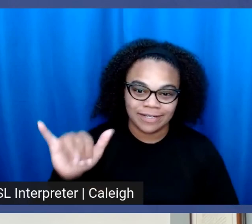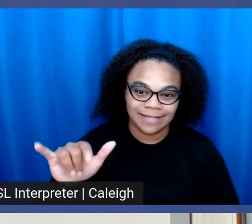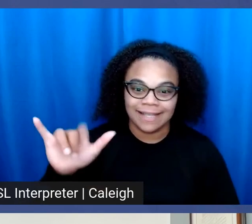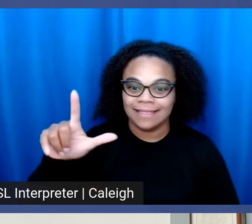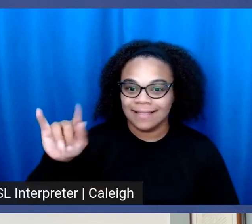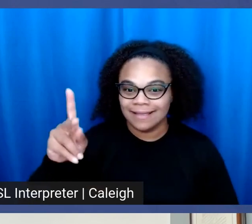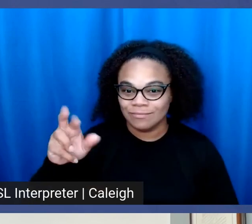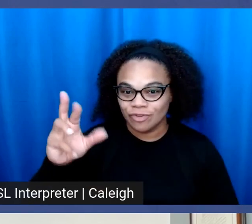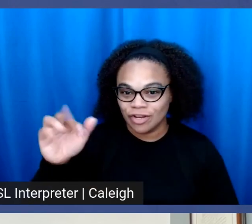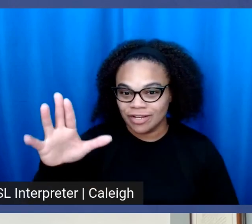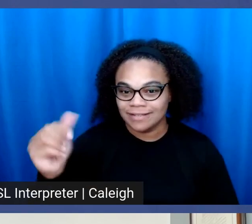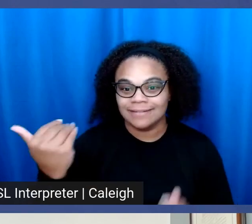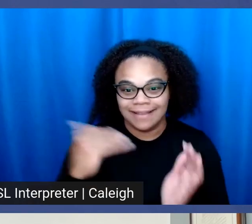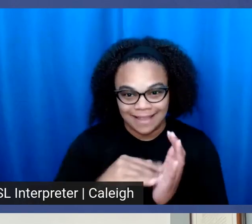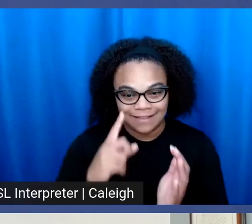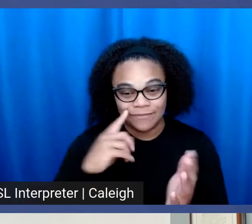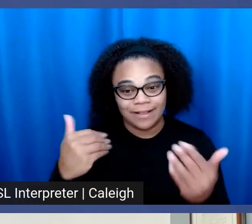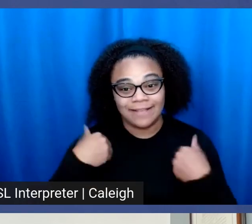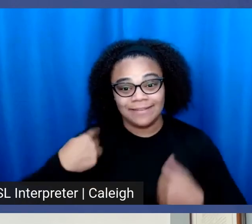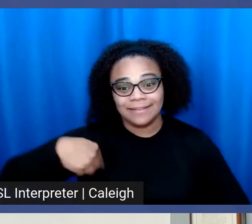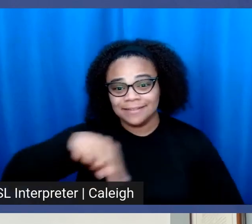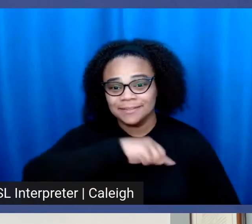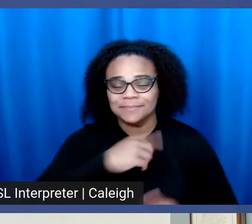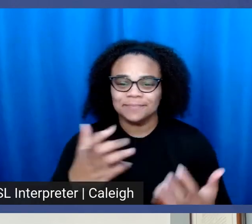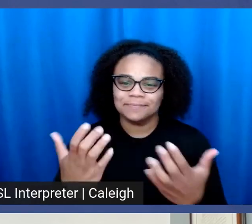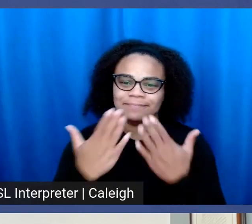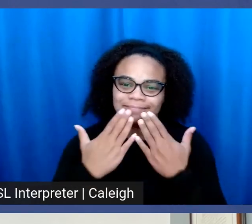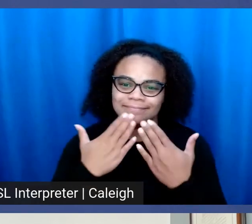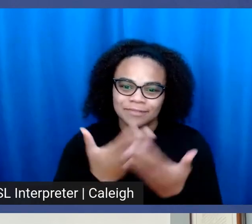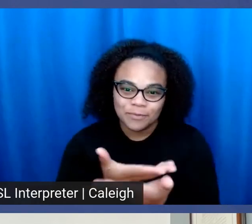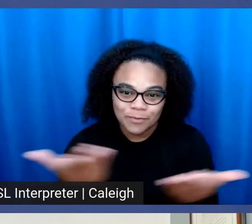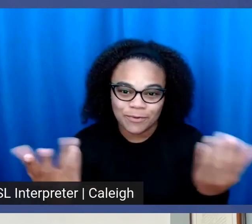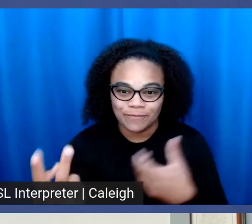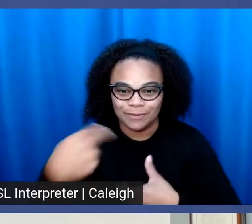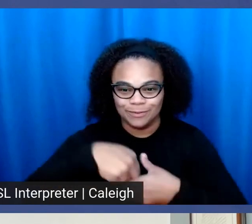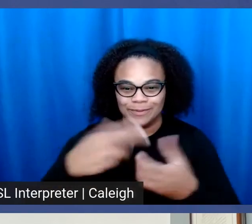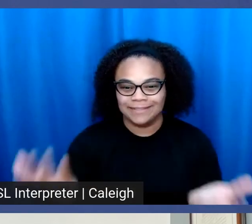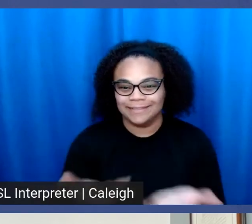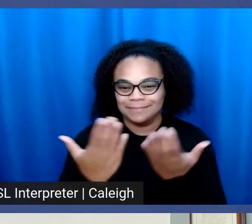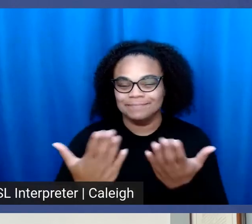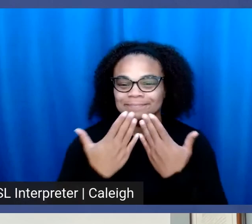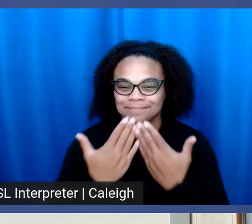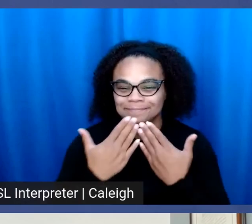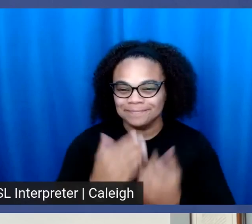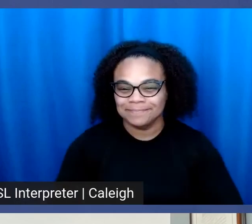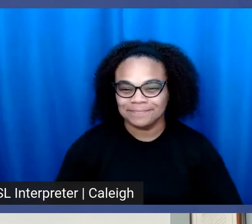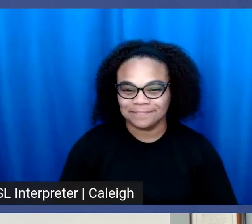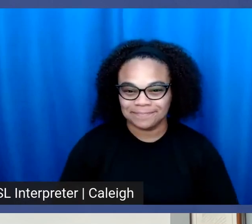having us, and I'd like to thank all of you for joining us here. Thank you.